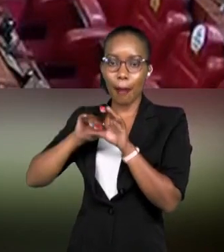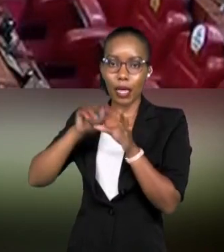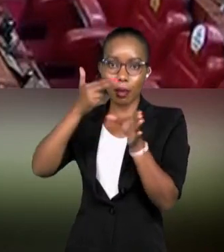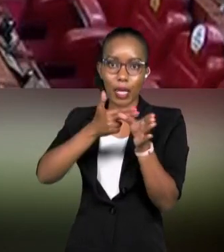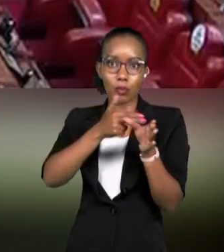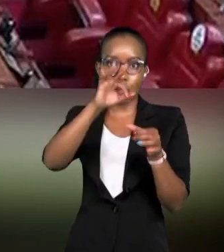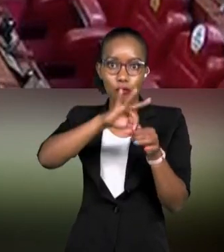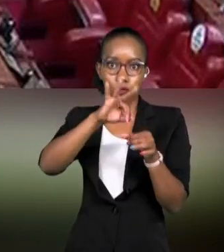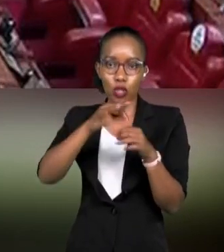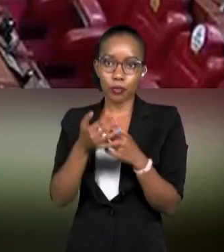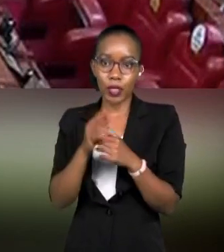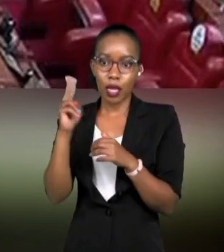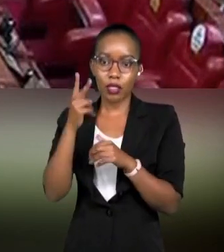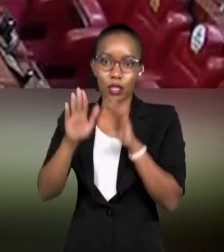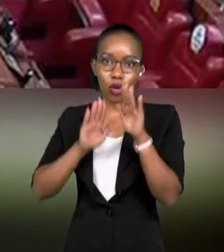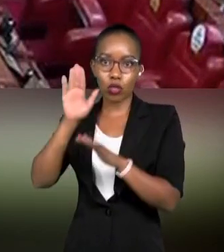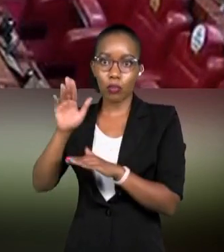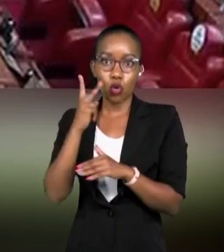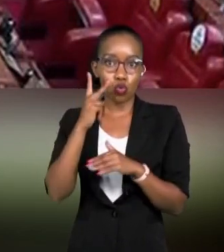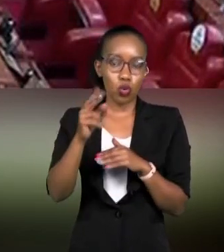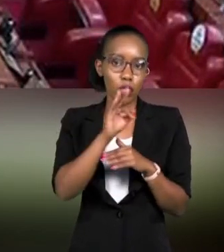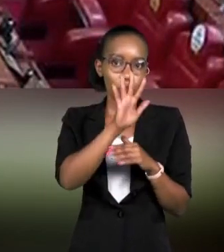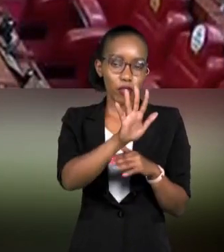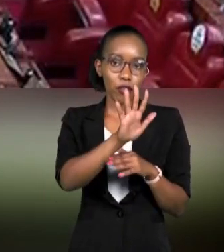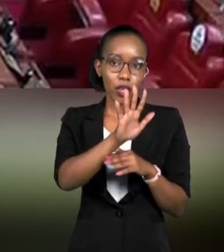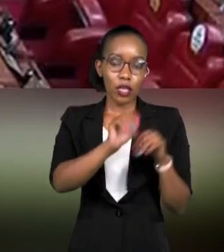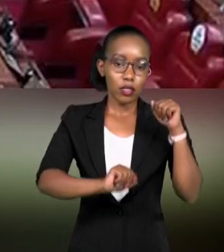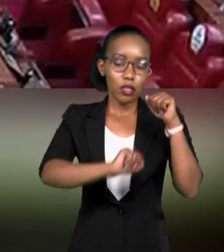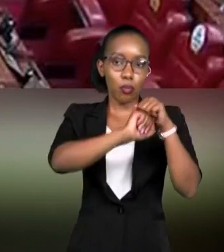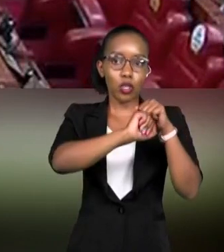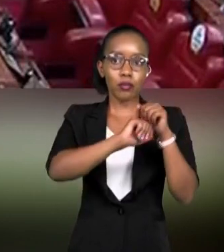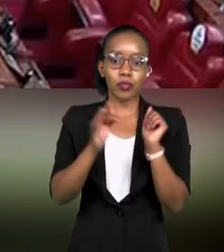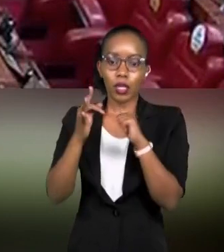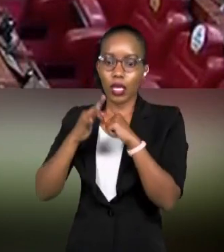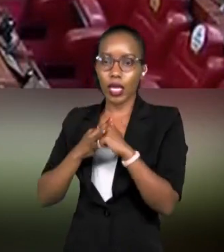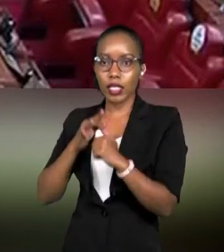the vote at the second stage, where 235 supported the bill, while